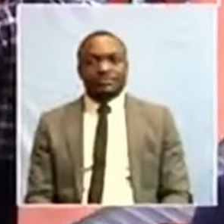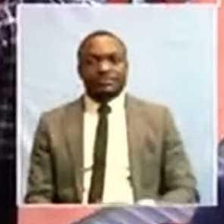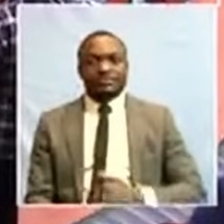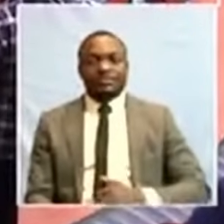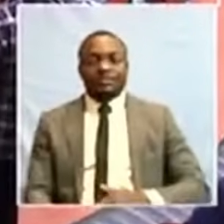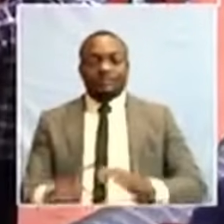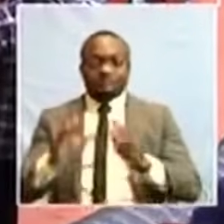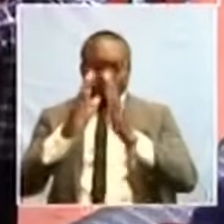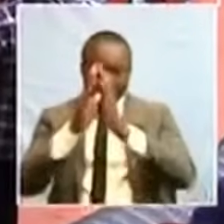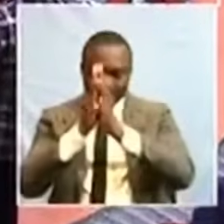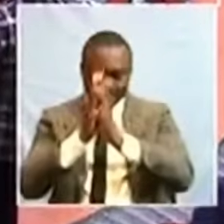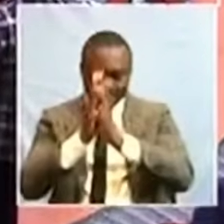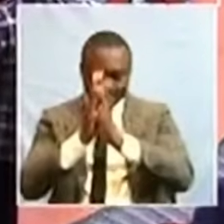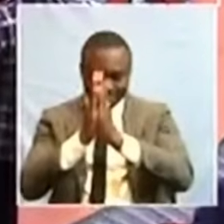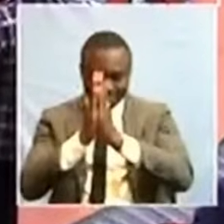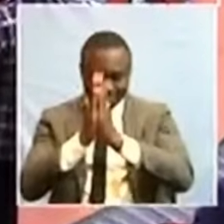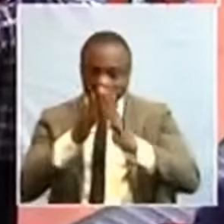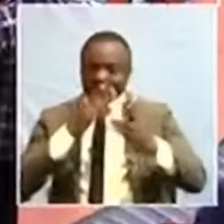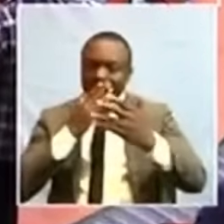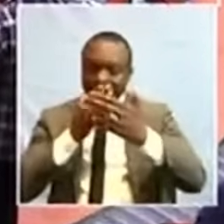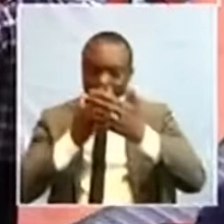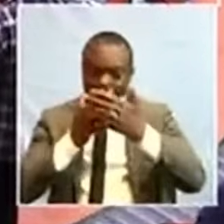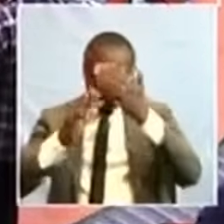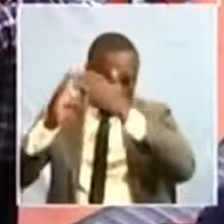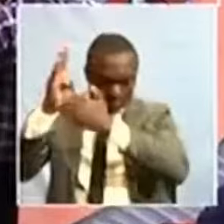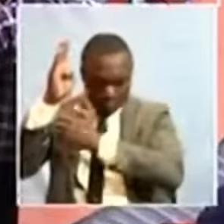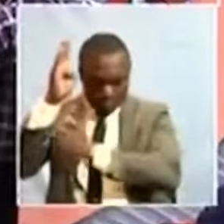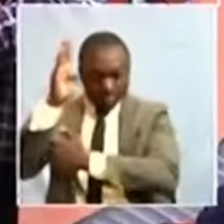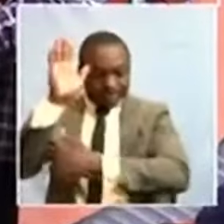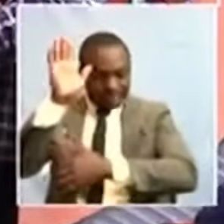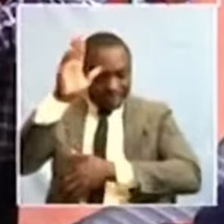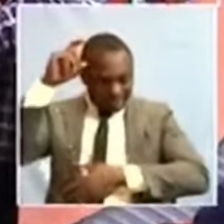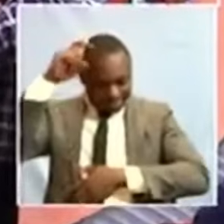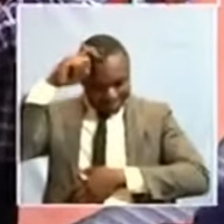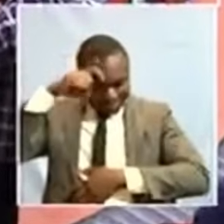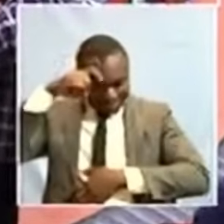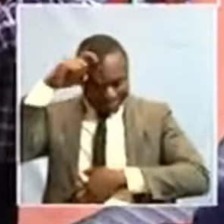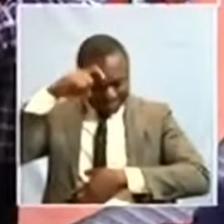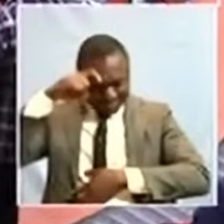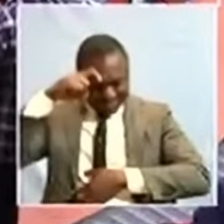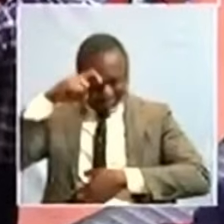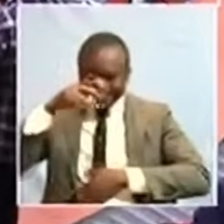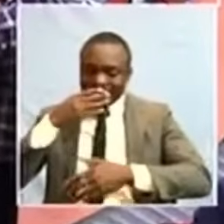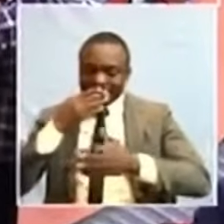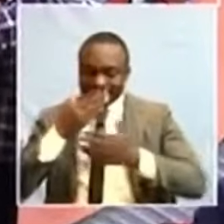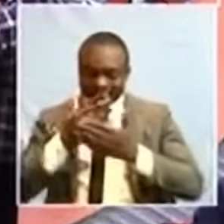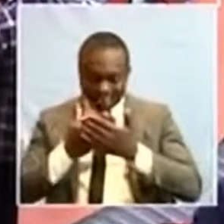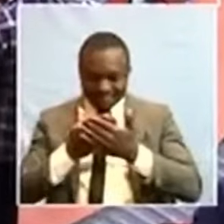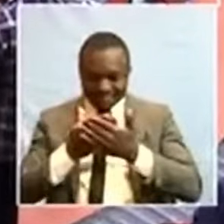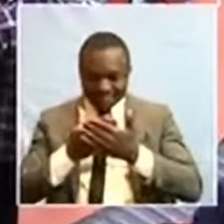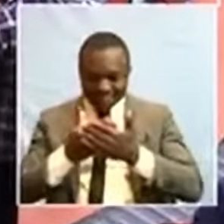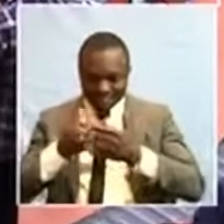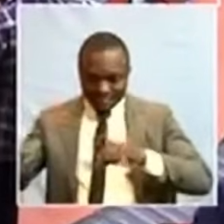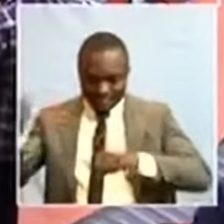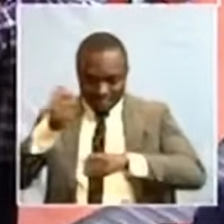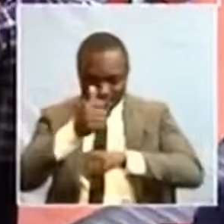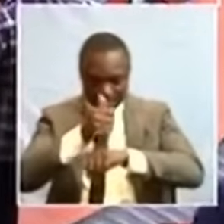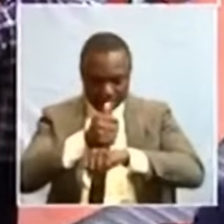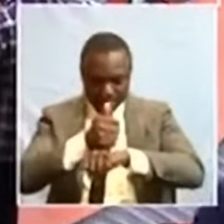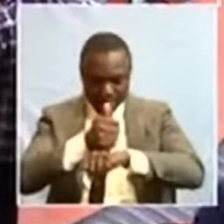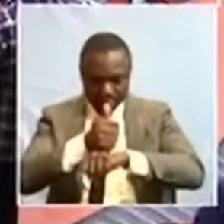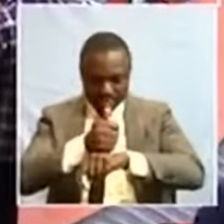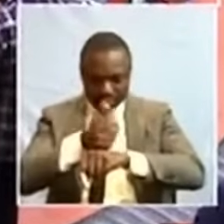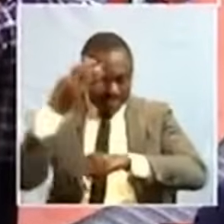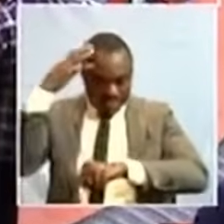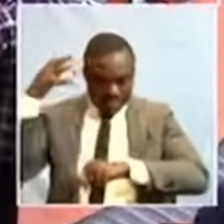strong and free. Prayer. Almighty God, who in your infinite wisdom and providential goodness has appointed the